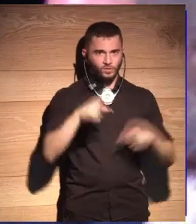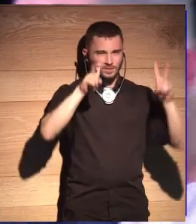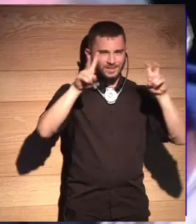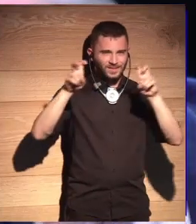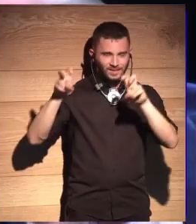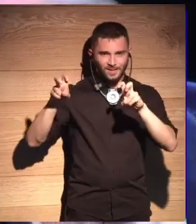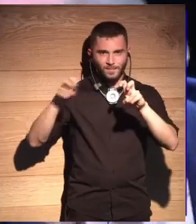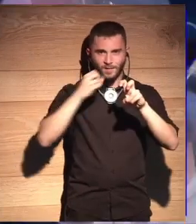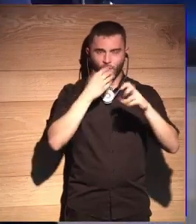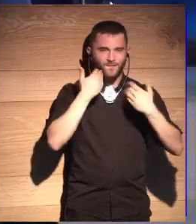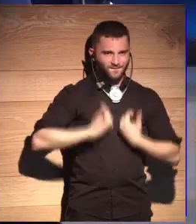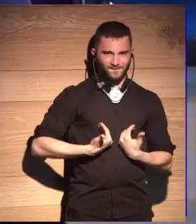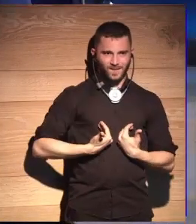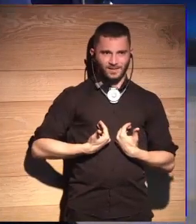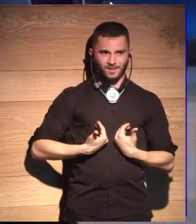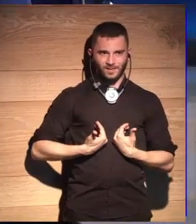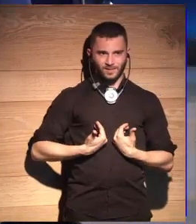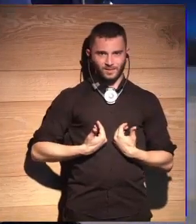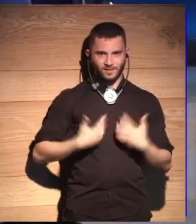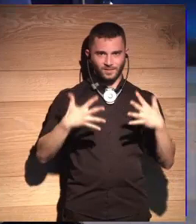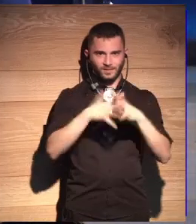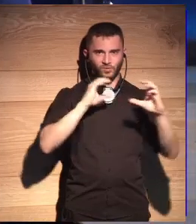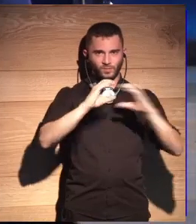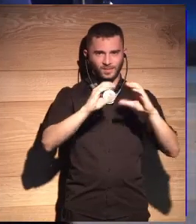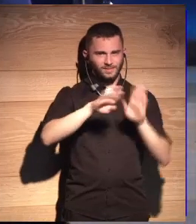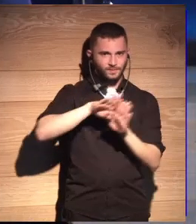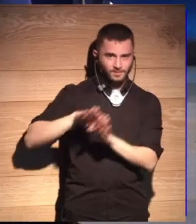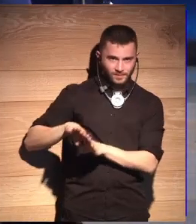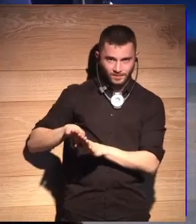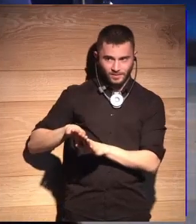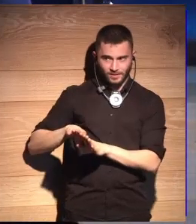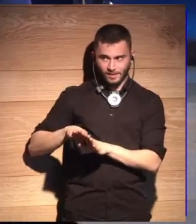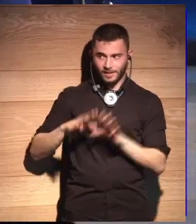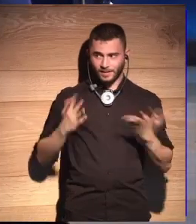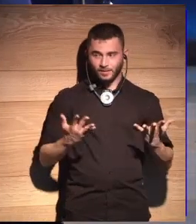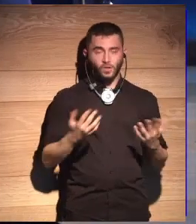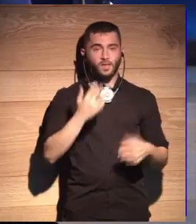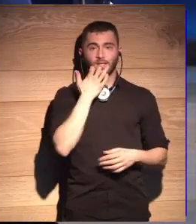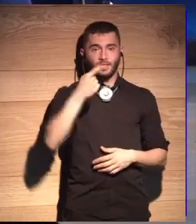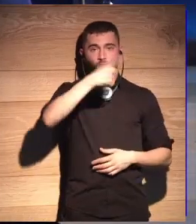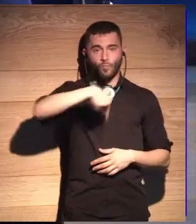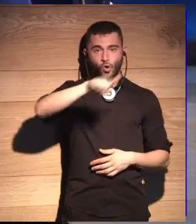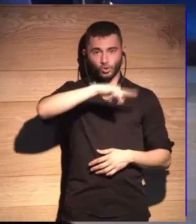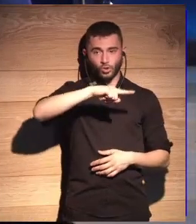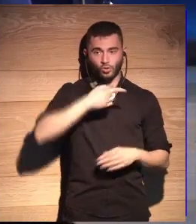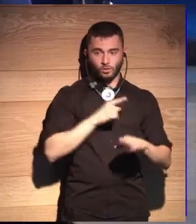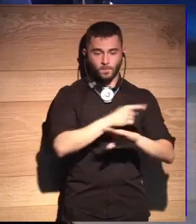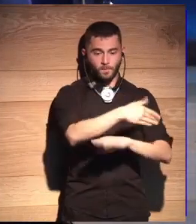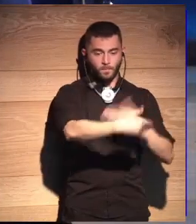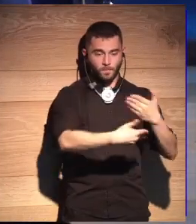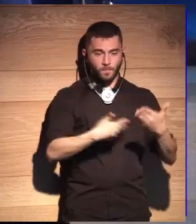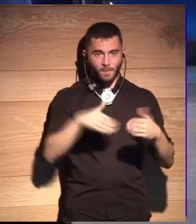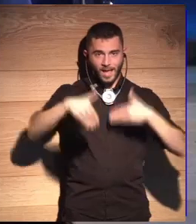is talking about very material questions beyond the communications infrastructure. And if you look, for example, if you